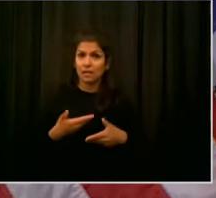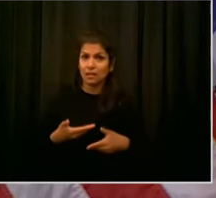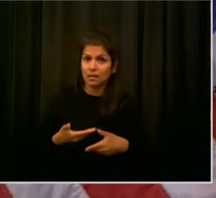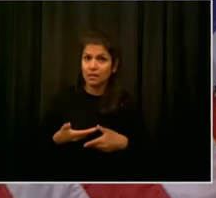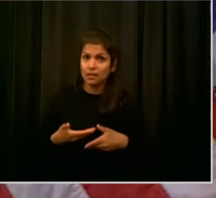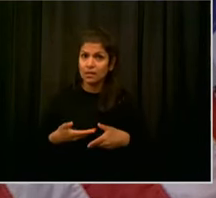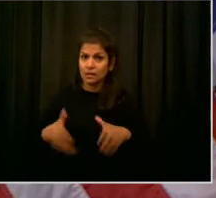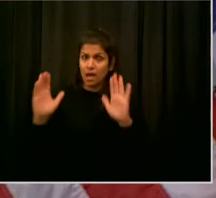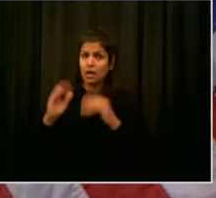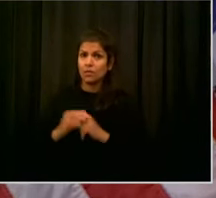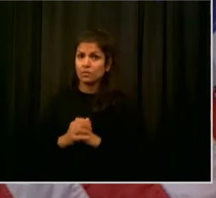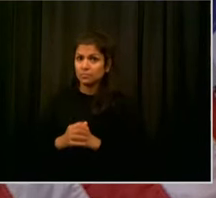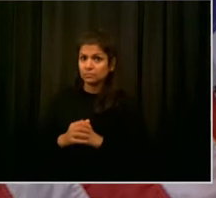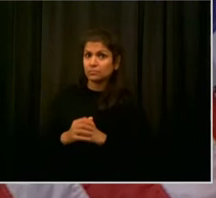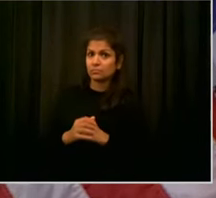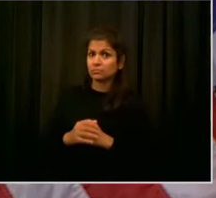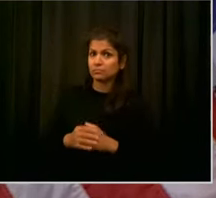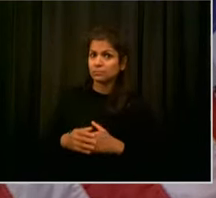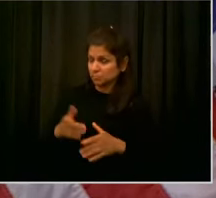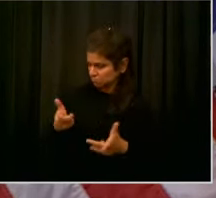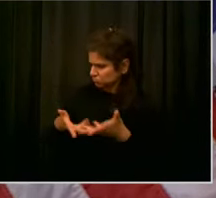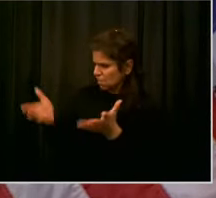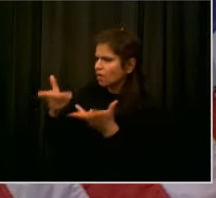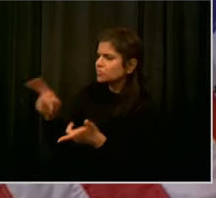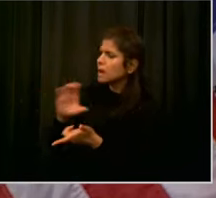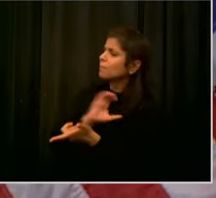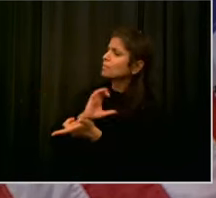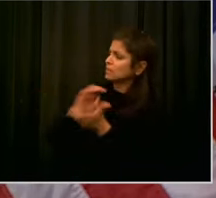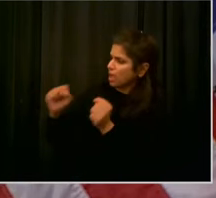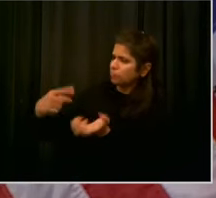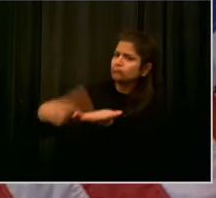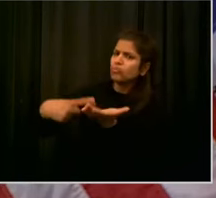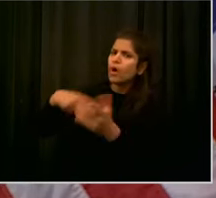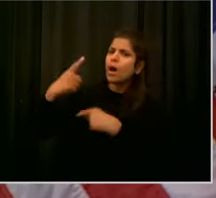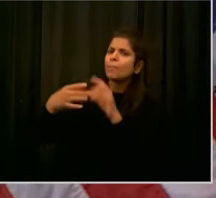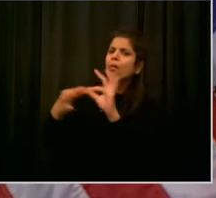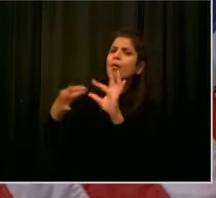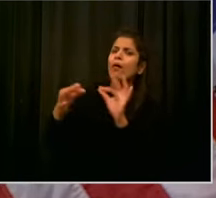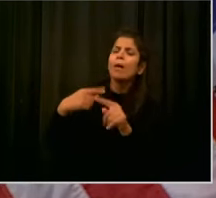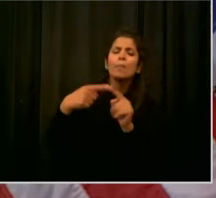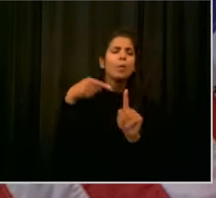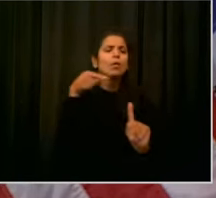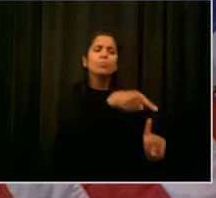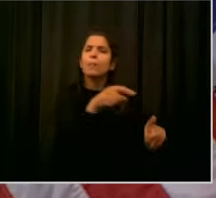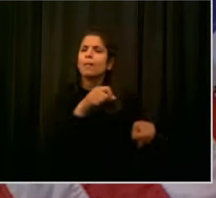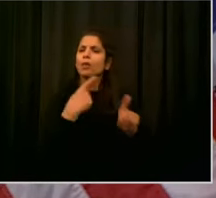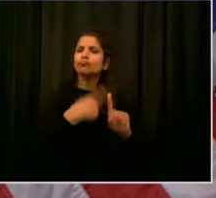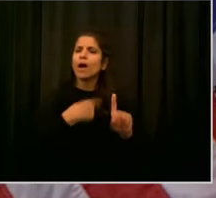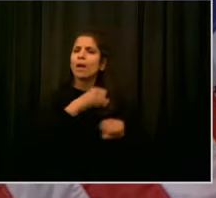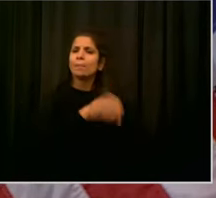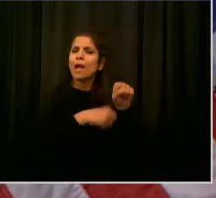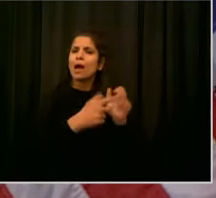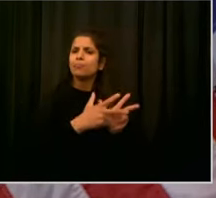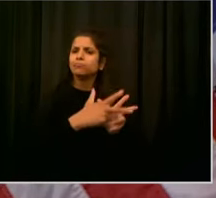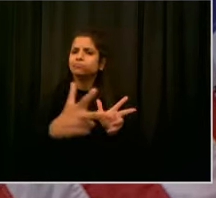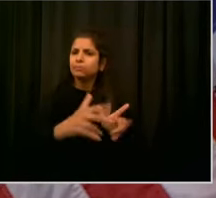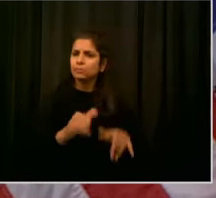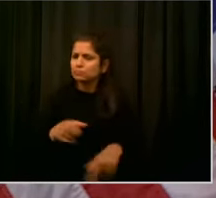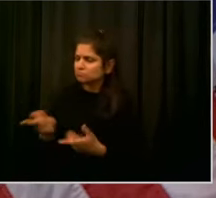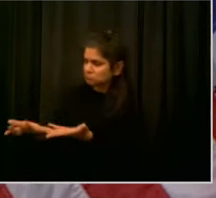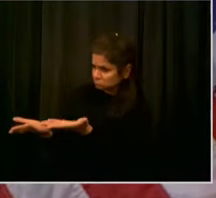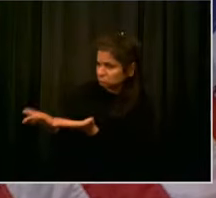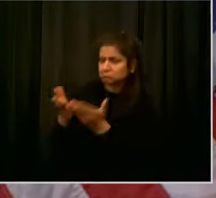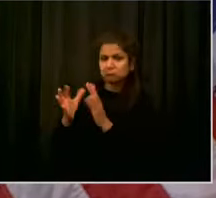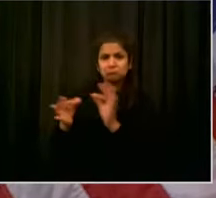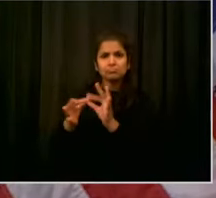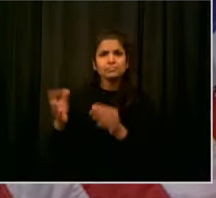where I will defer on how to speak about a strategic matter. I defer to you to explain what you feel comfortable explaining